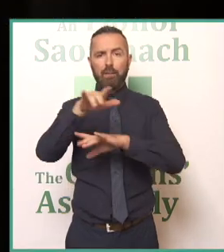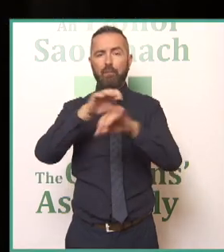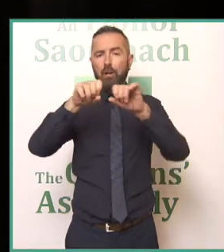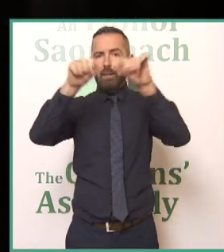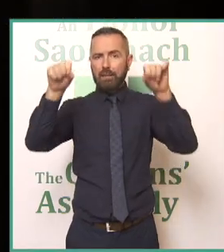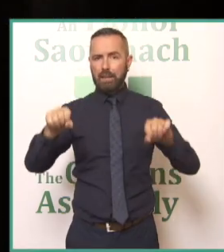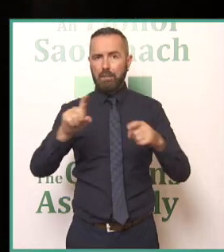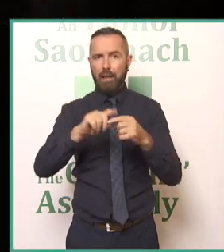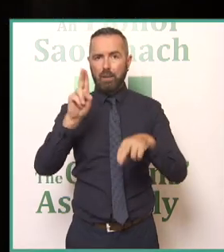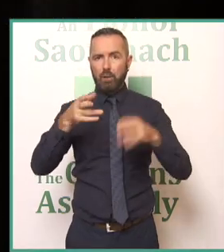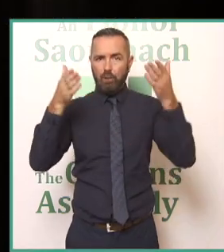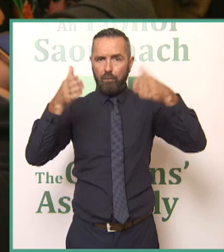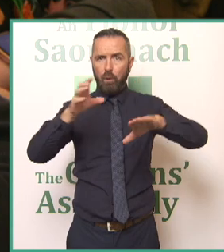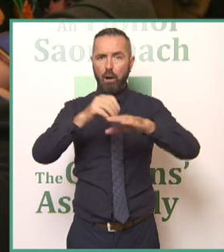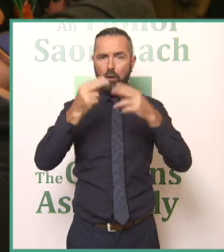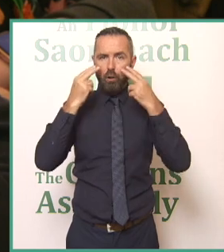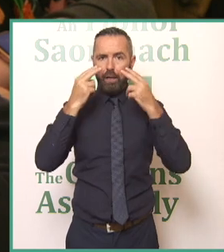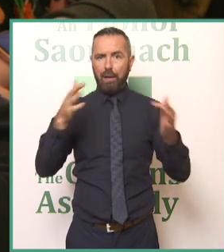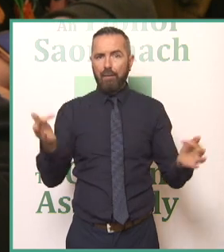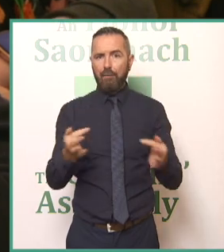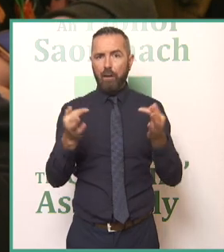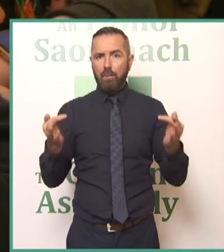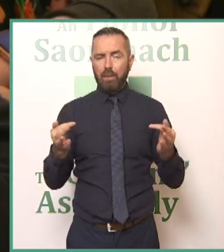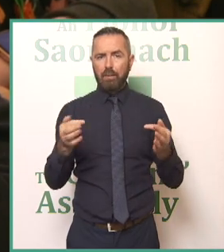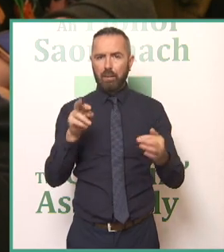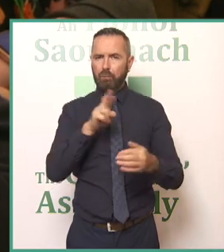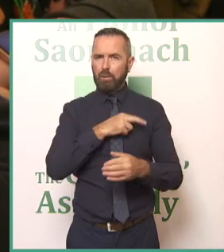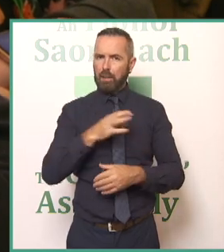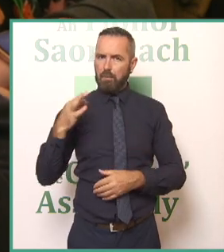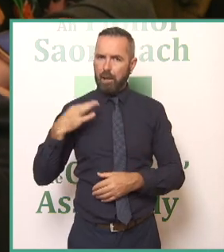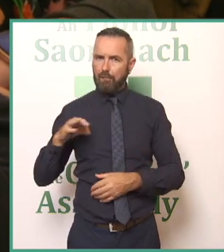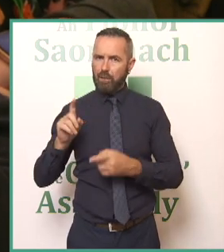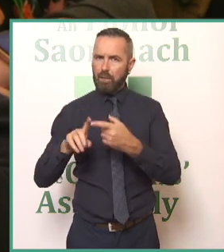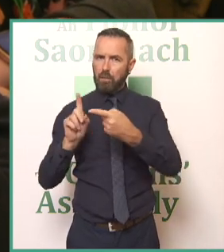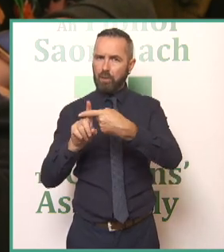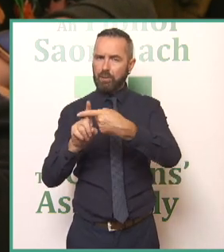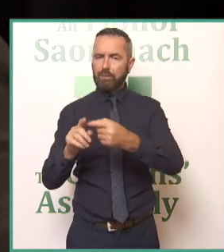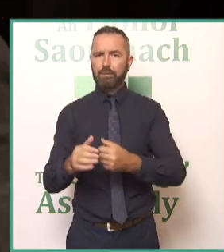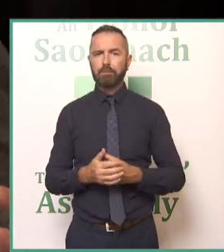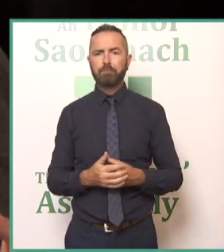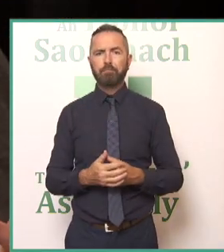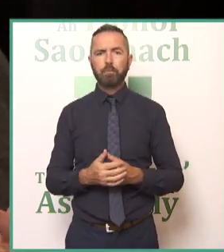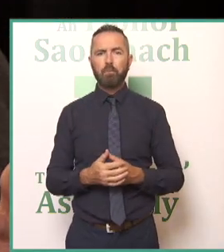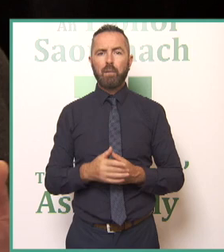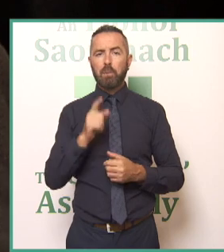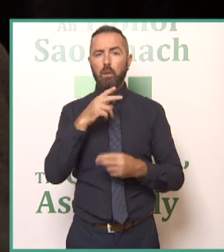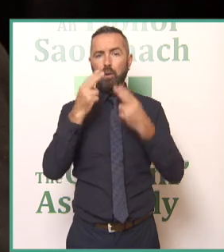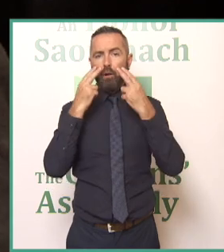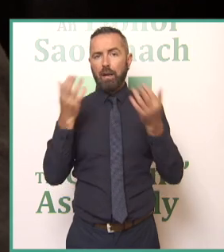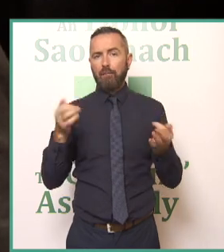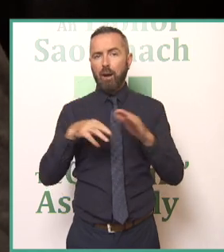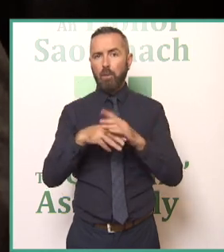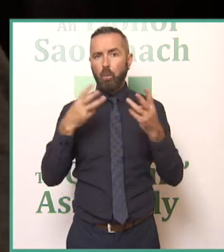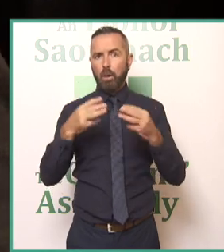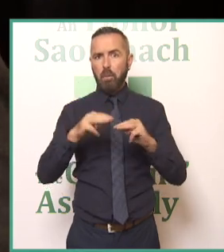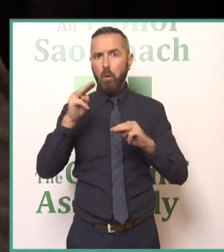a new focus on organic farming, etc. This is very, very positive. But organic farmers also want to go further. And